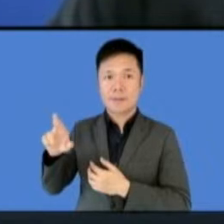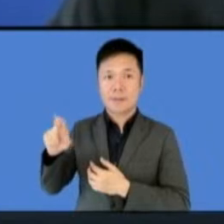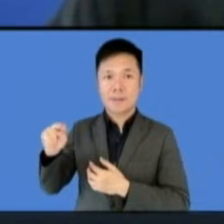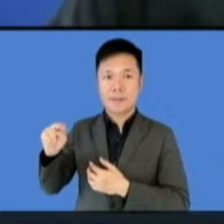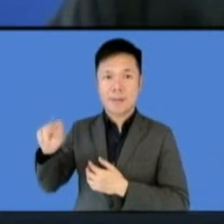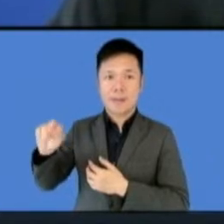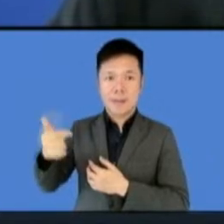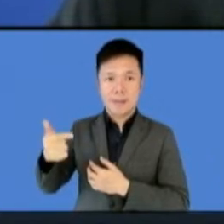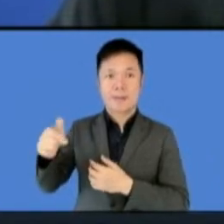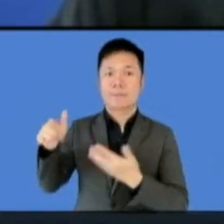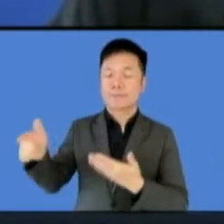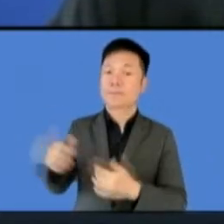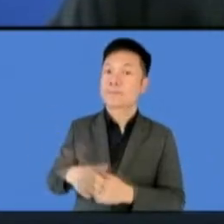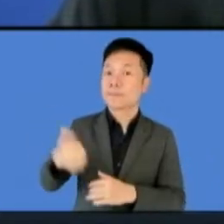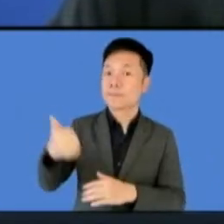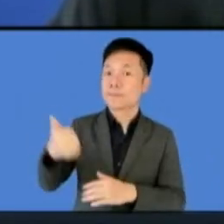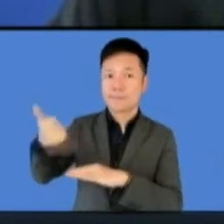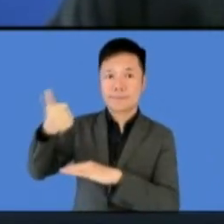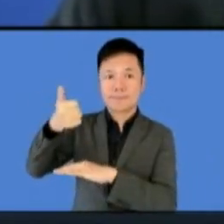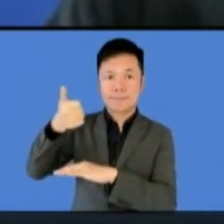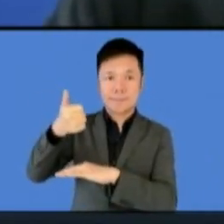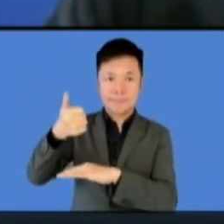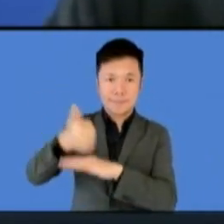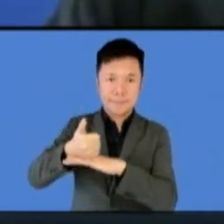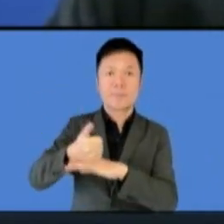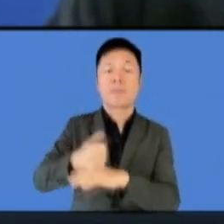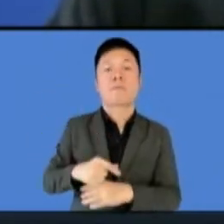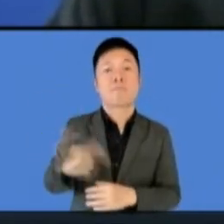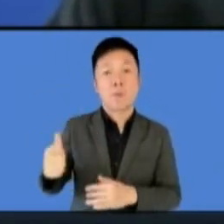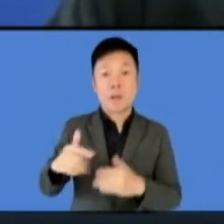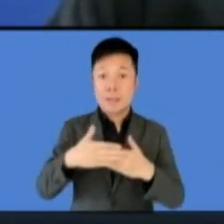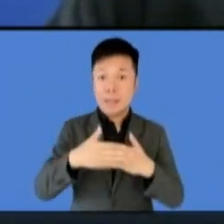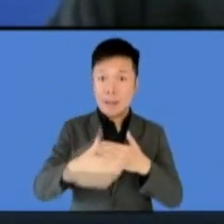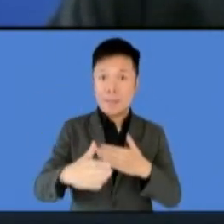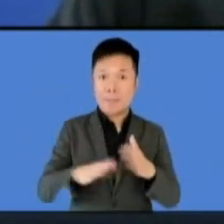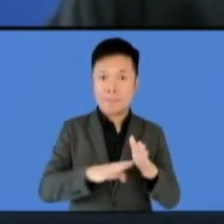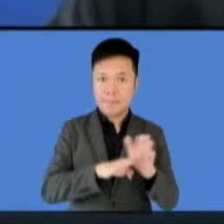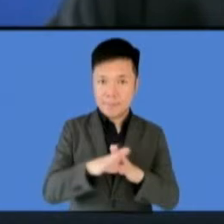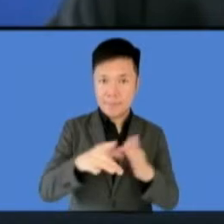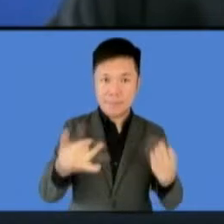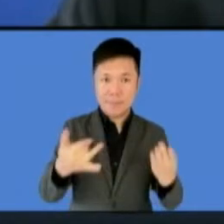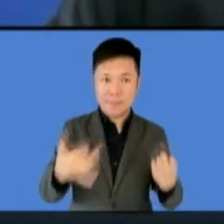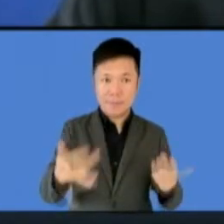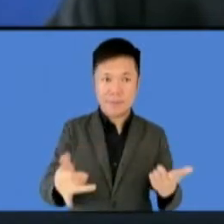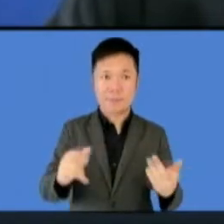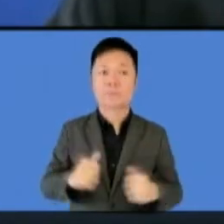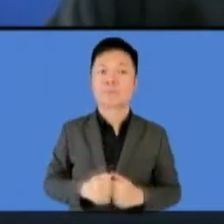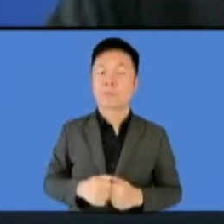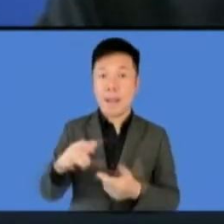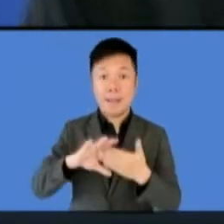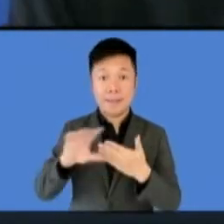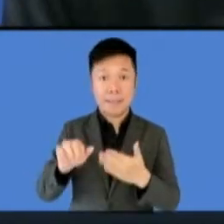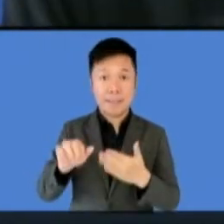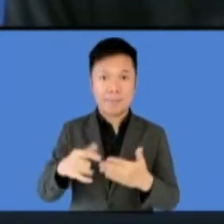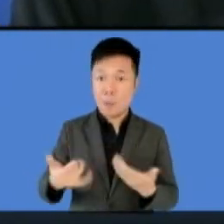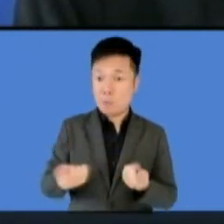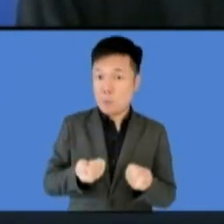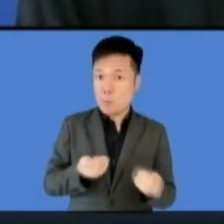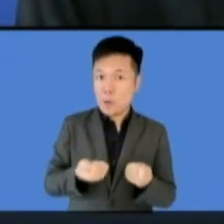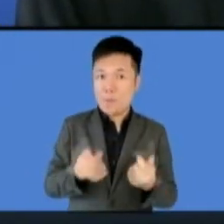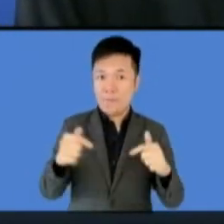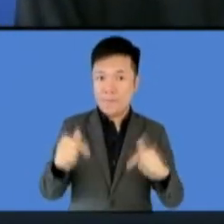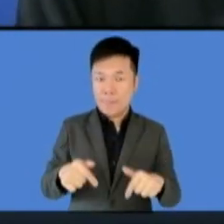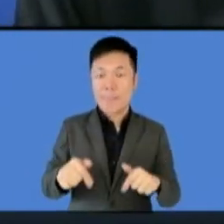of the Social Development Divisions, ESCAP, to moderate the discussion on assessing demographic trends